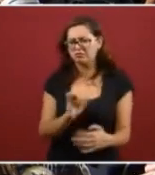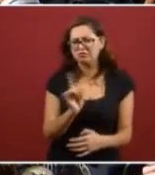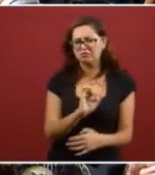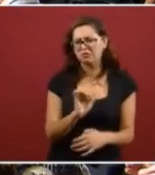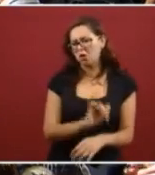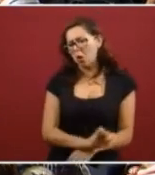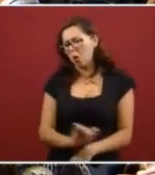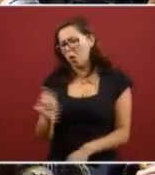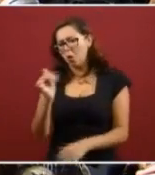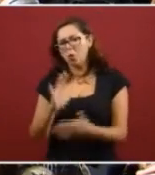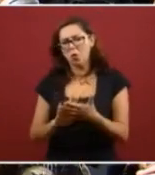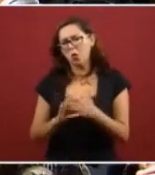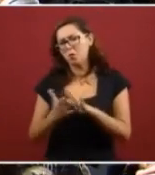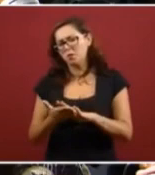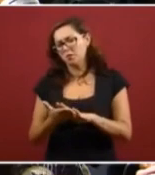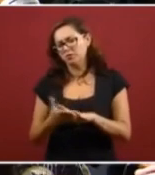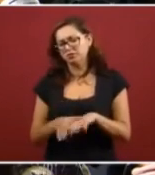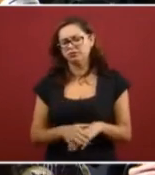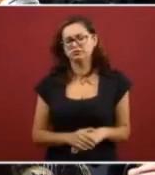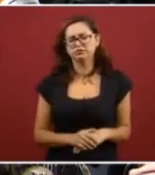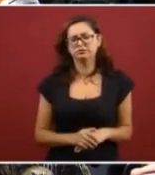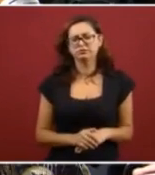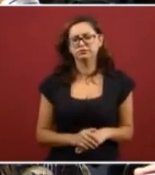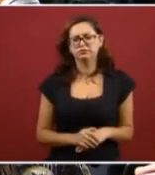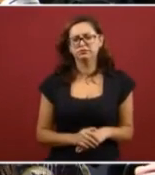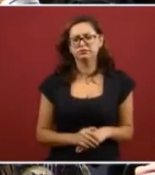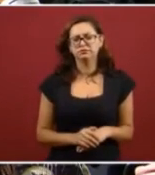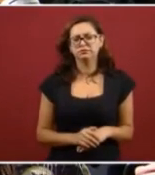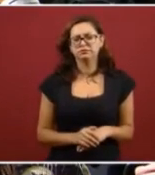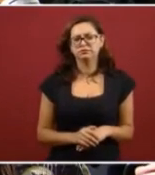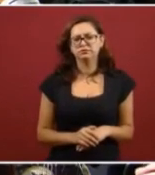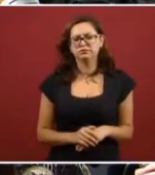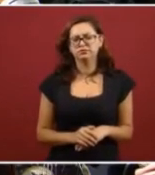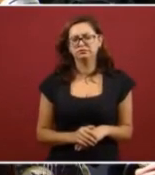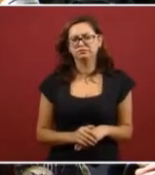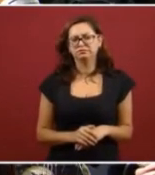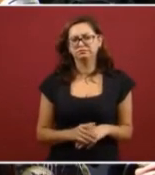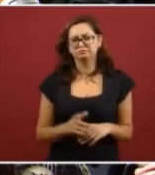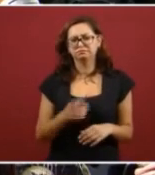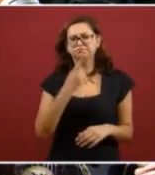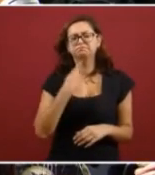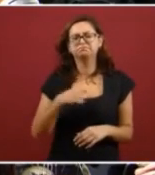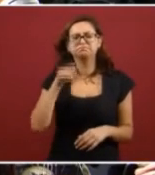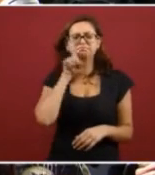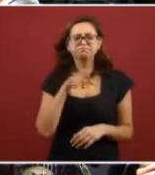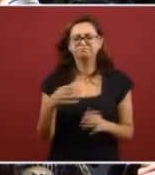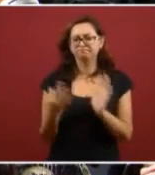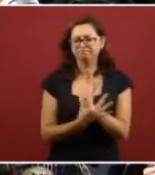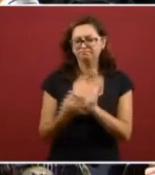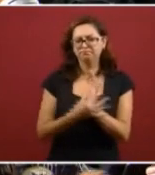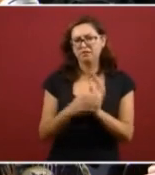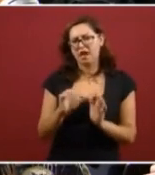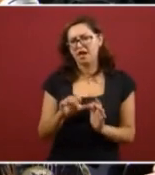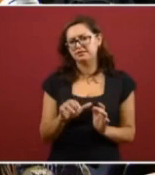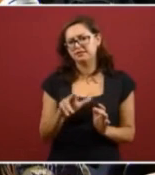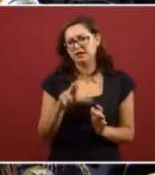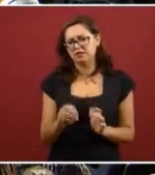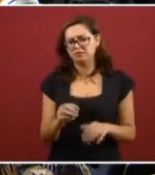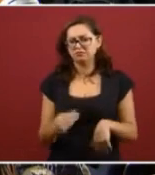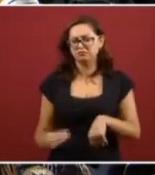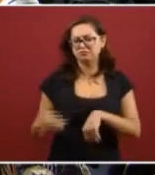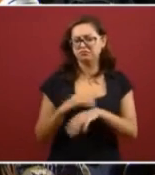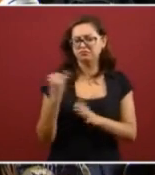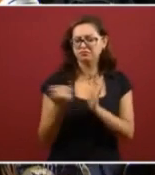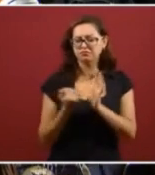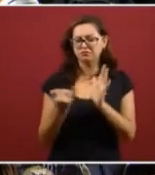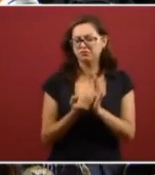estos aranceles these, tariffs al acero y towards al tomate que se produce en nuestro país. Pero ellos